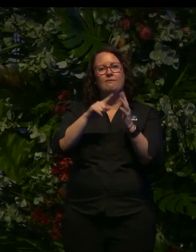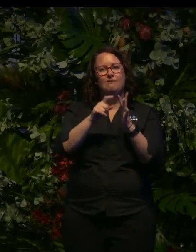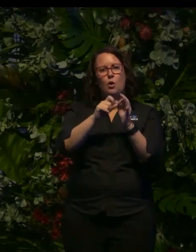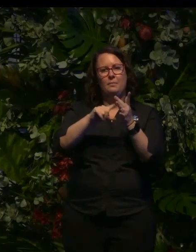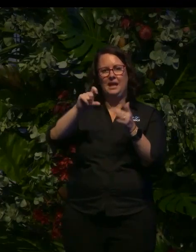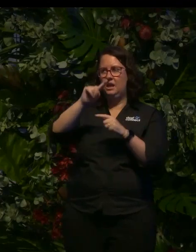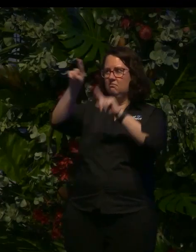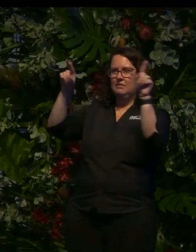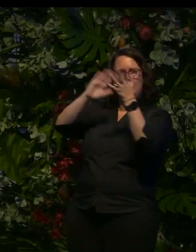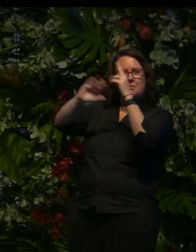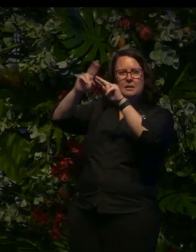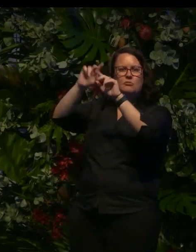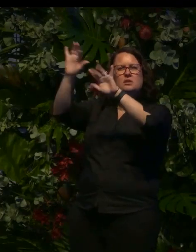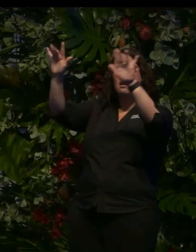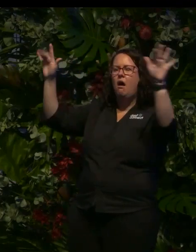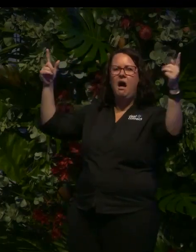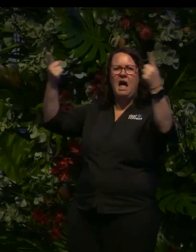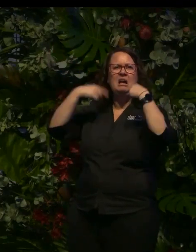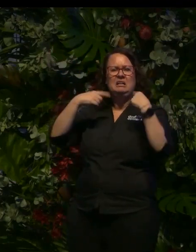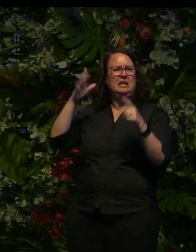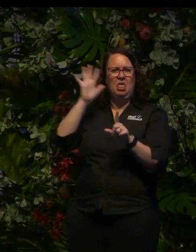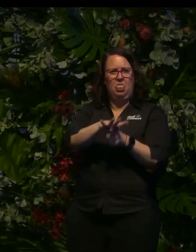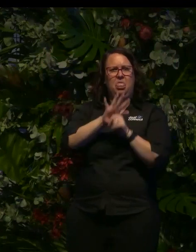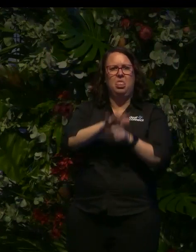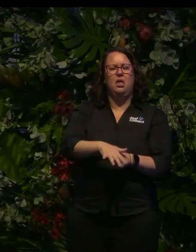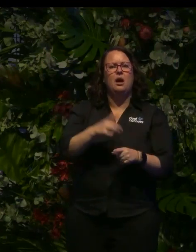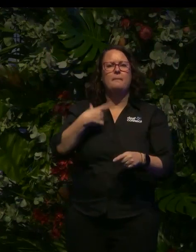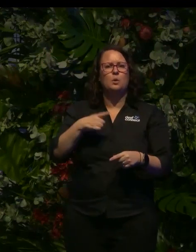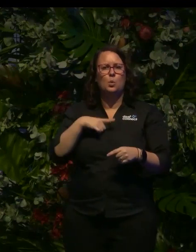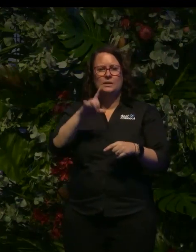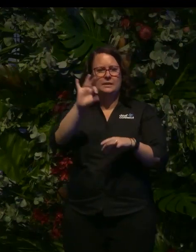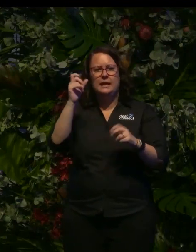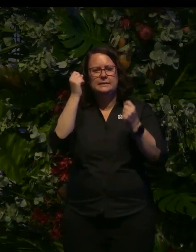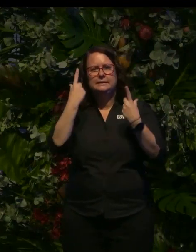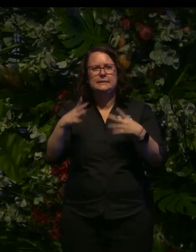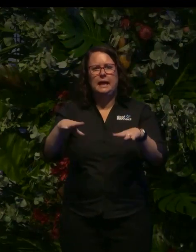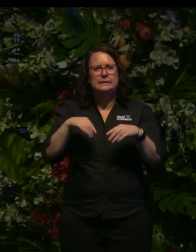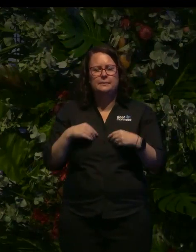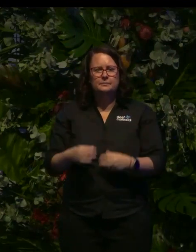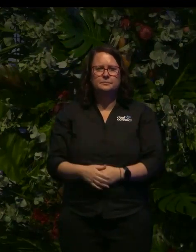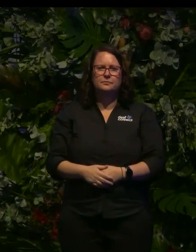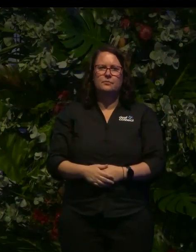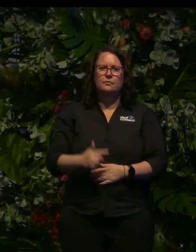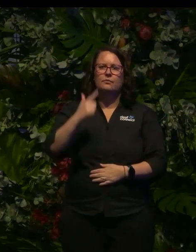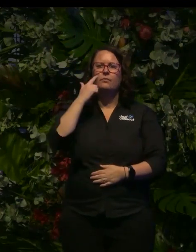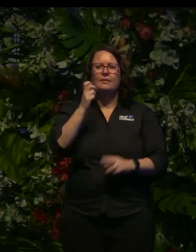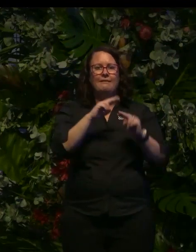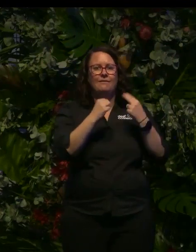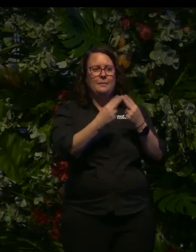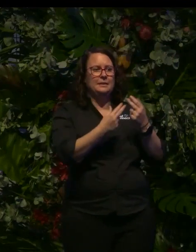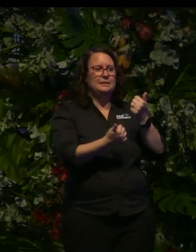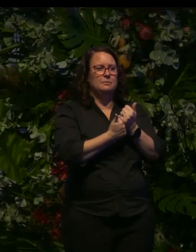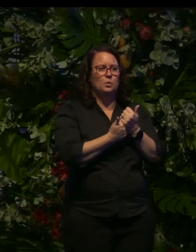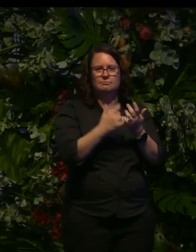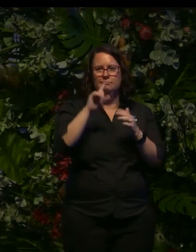providing any understanding around, acceptance and also diverse societies. And then we formed the family without support from our